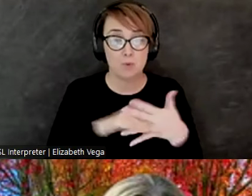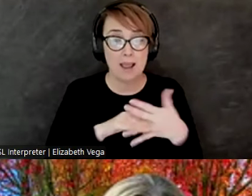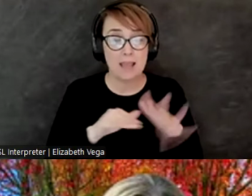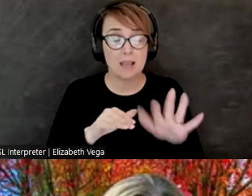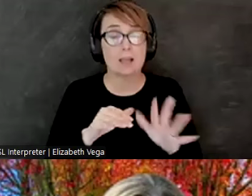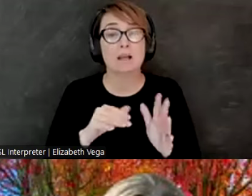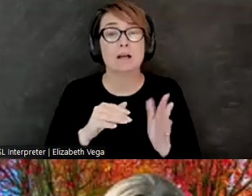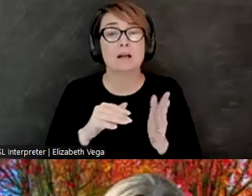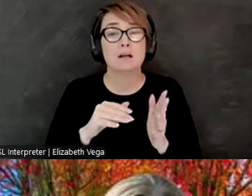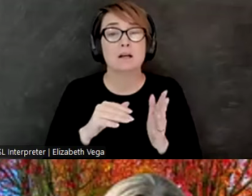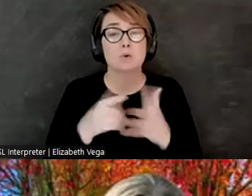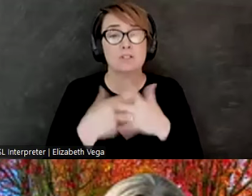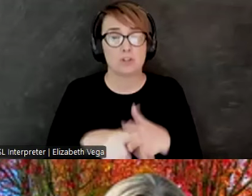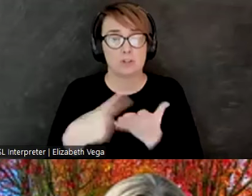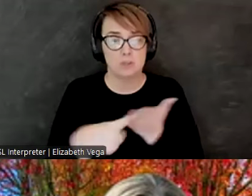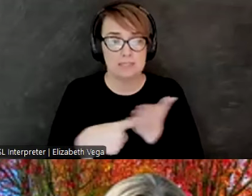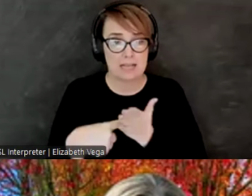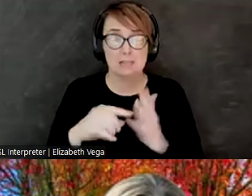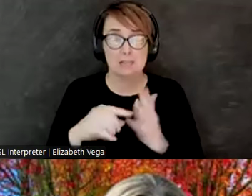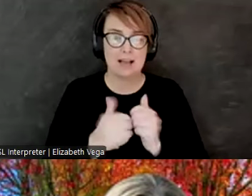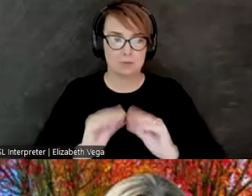and charge of the subcommittee.